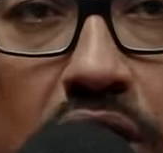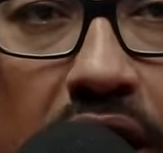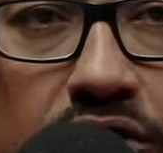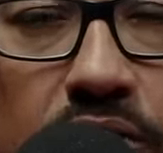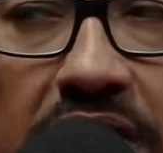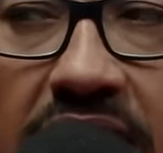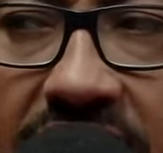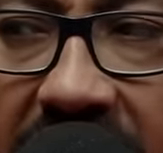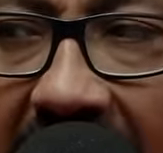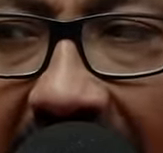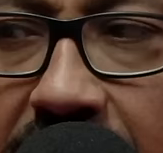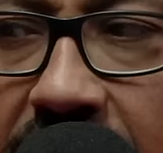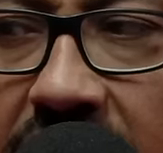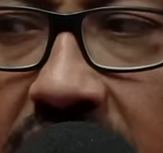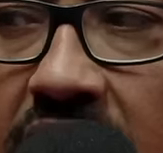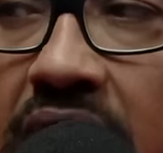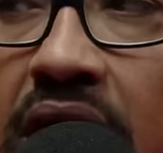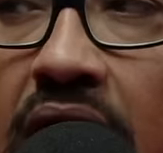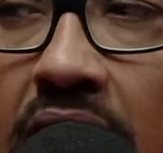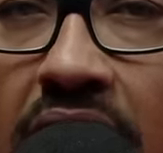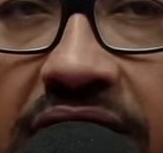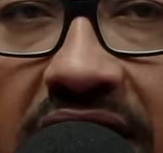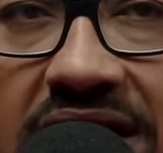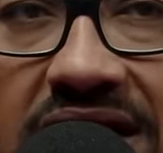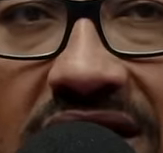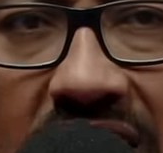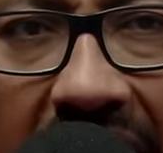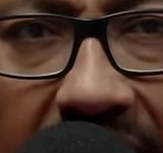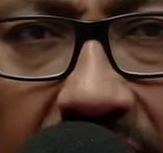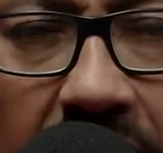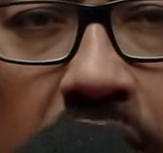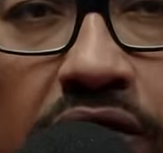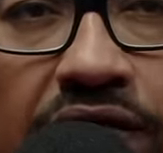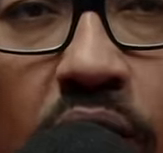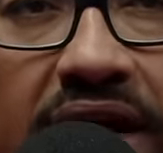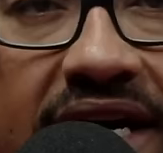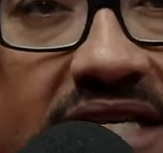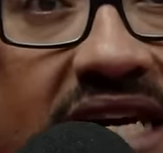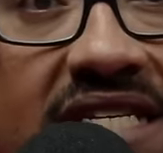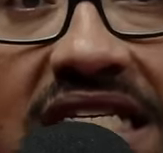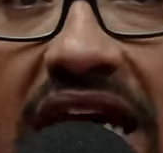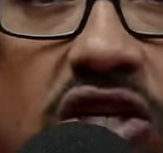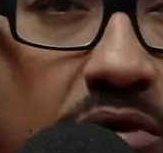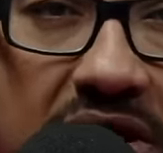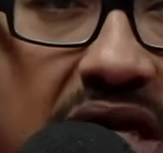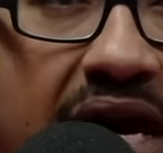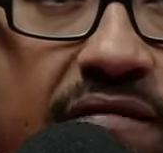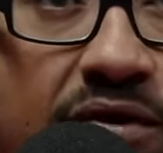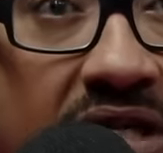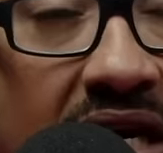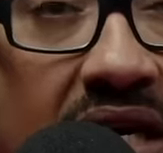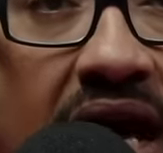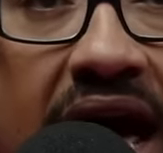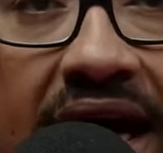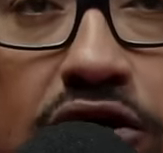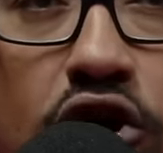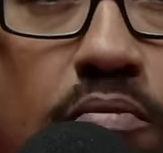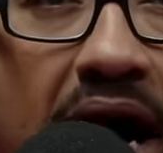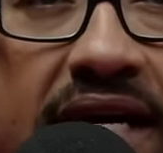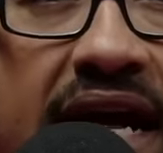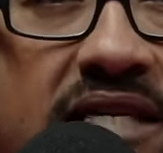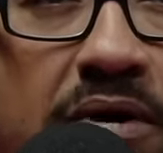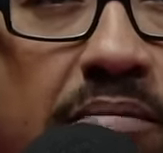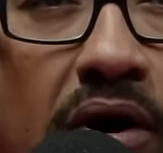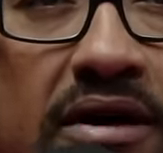being judged because of the actions of its desire, for its insatiable desire for sin. And